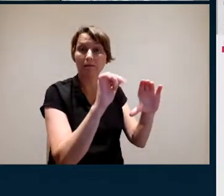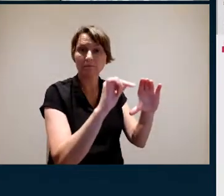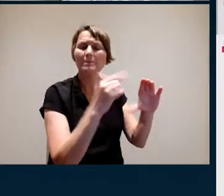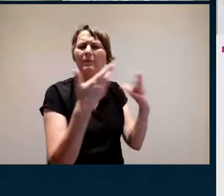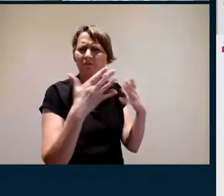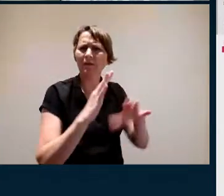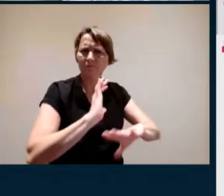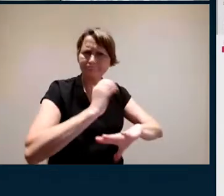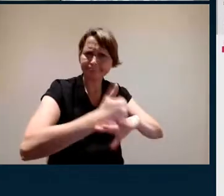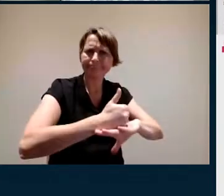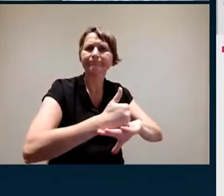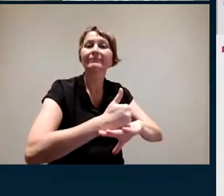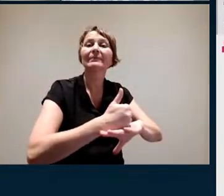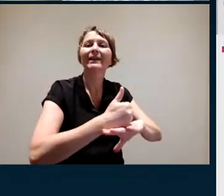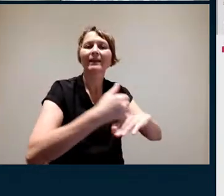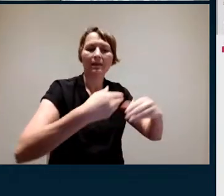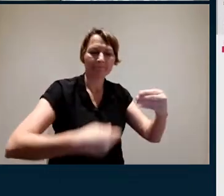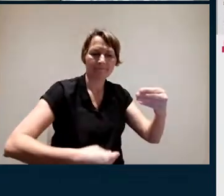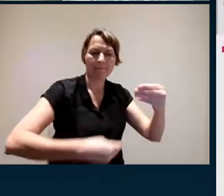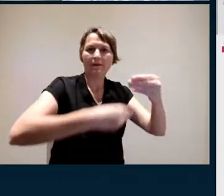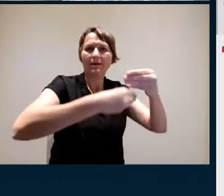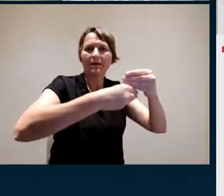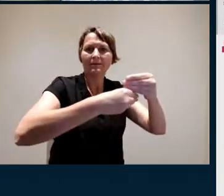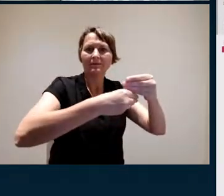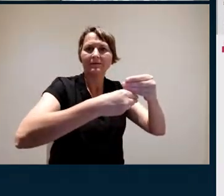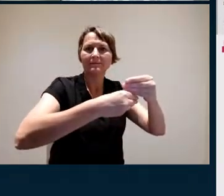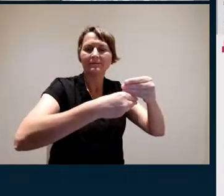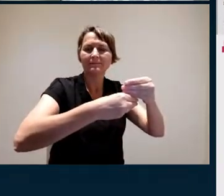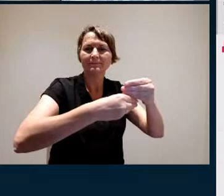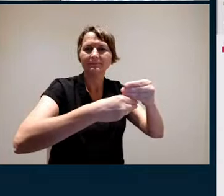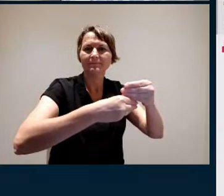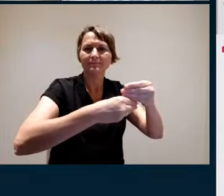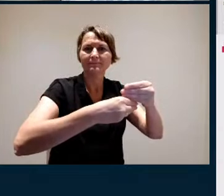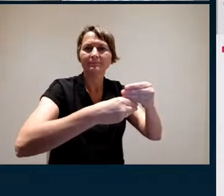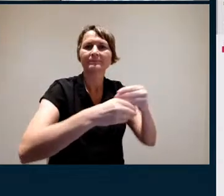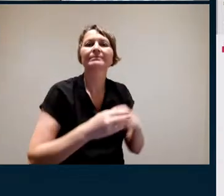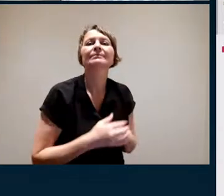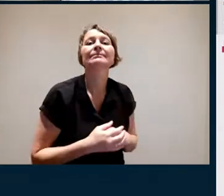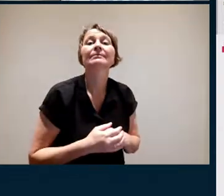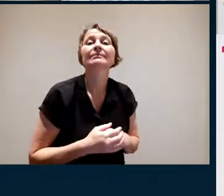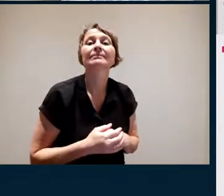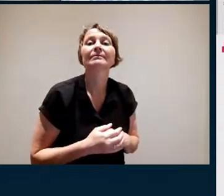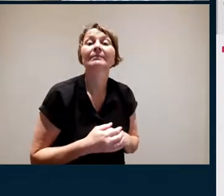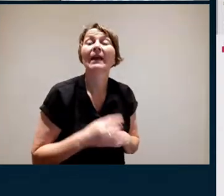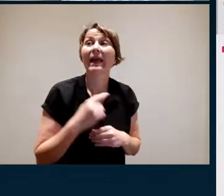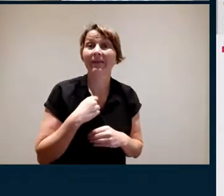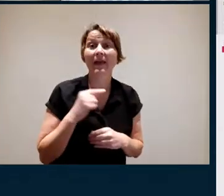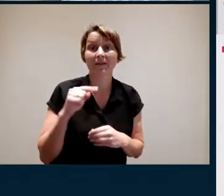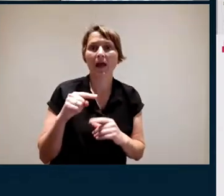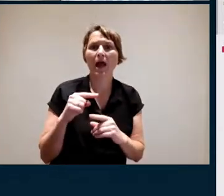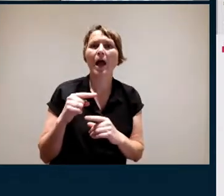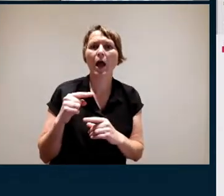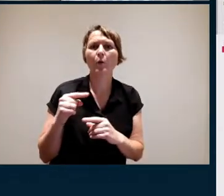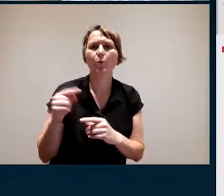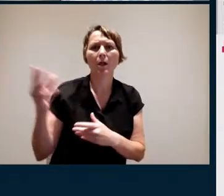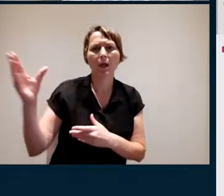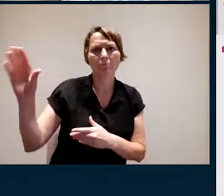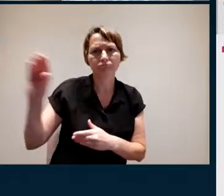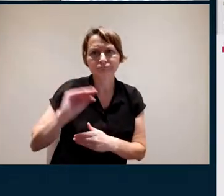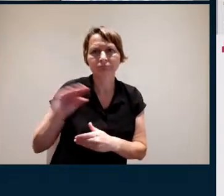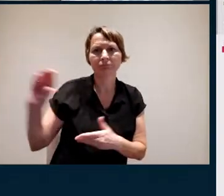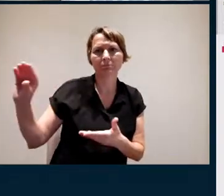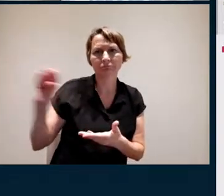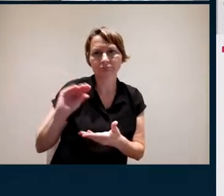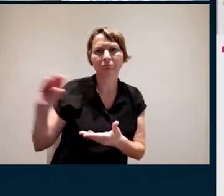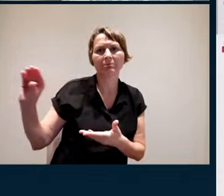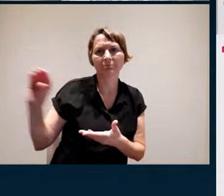it. And subscription, it says, okay, Azure DevOps subscription, the service connection, and